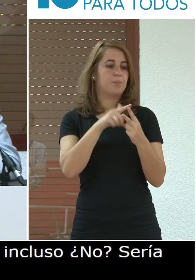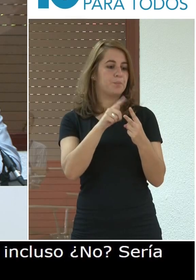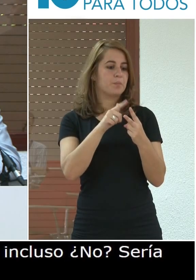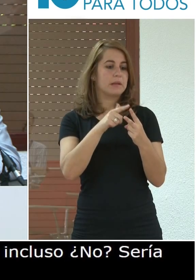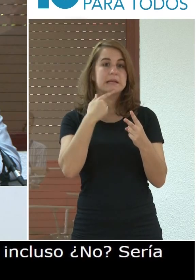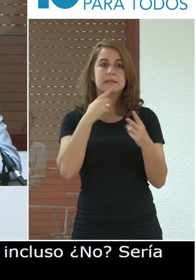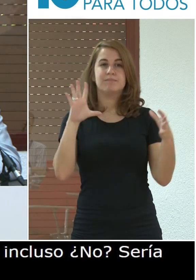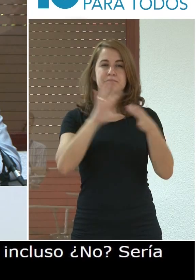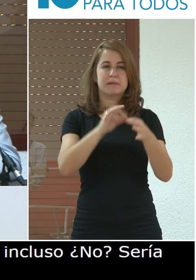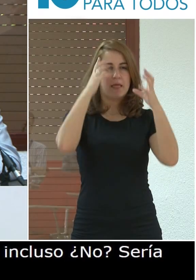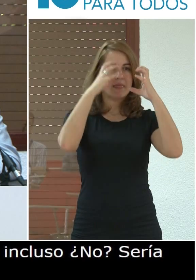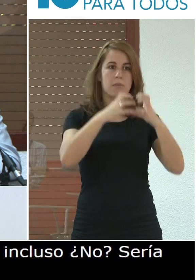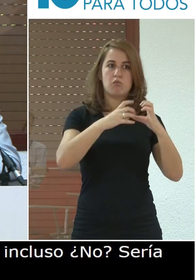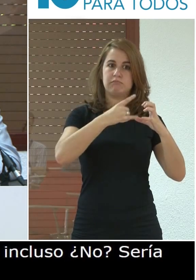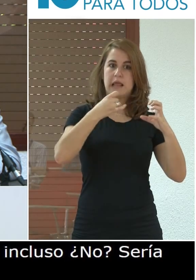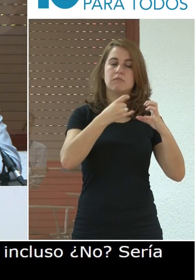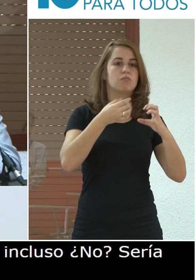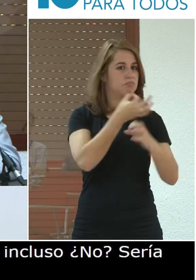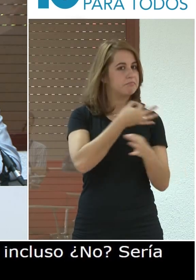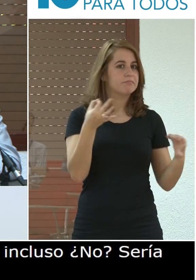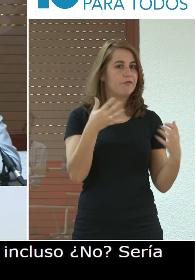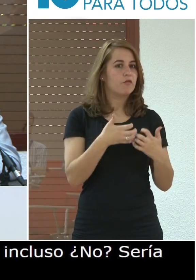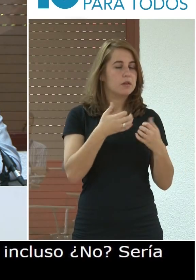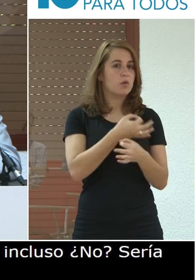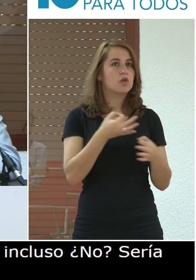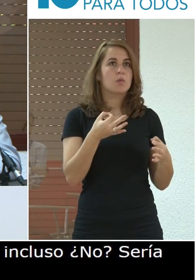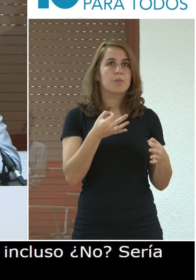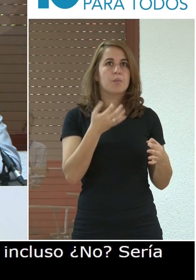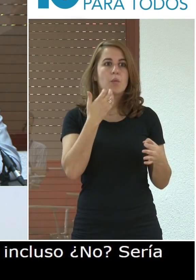using always binary systems